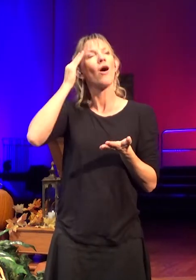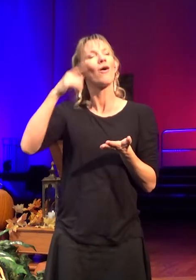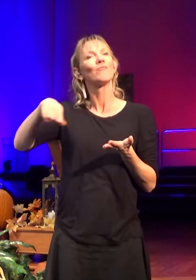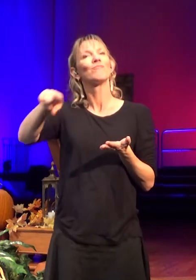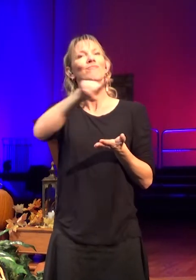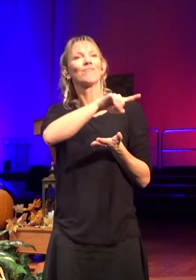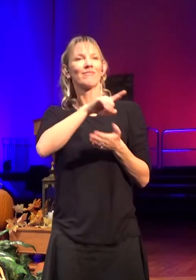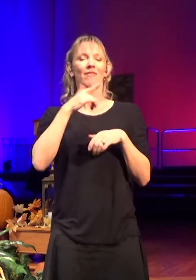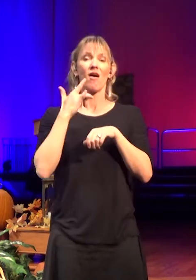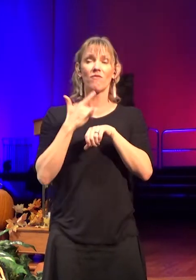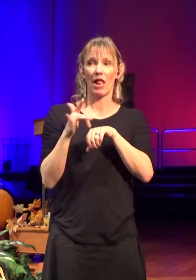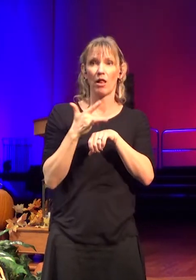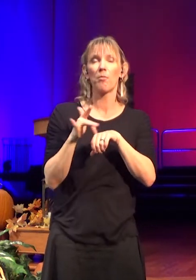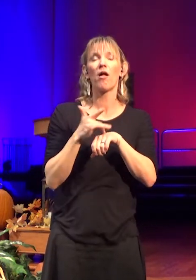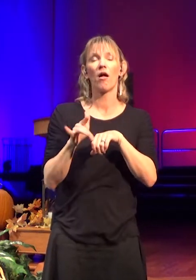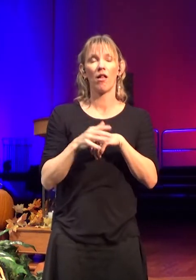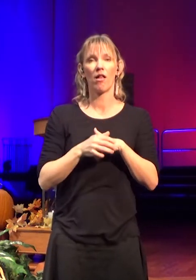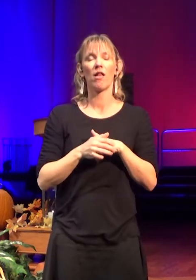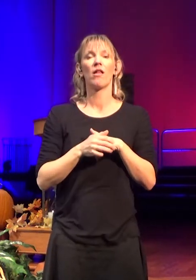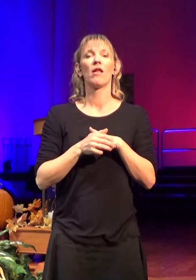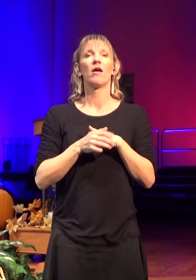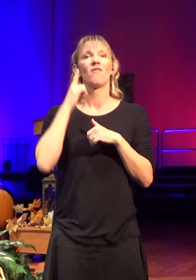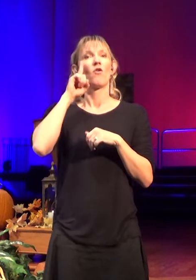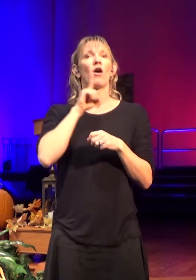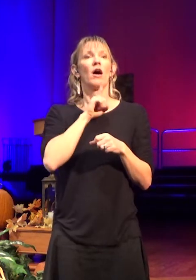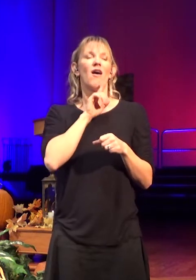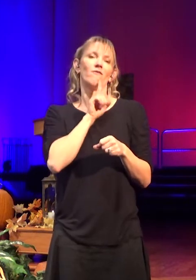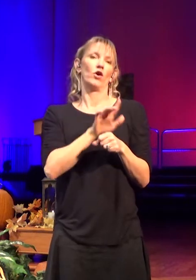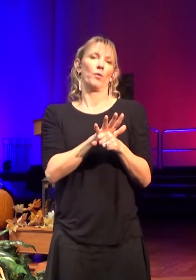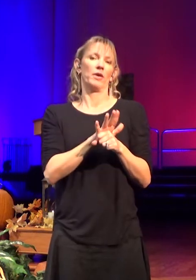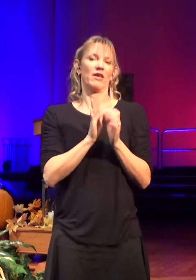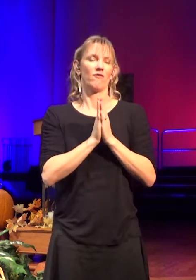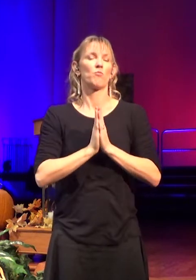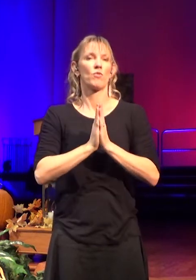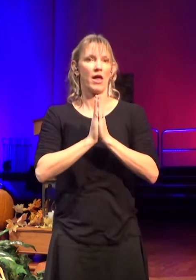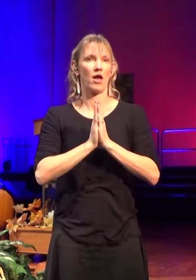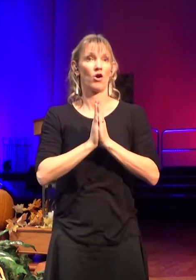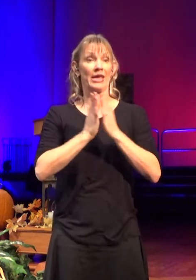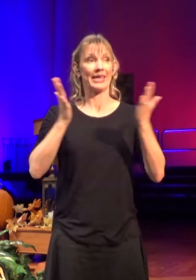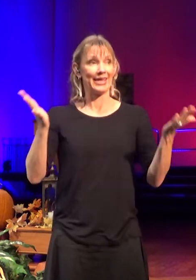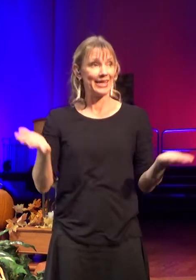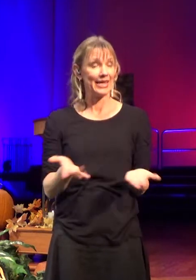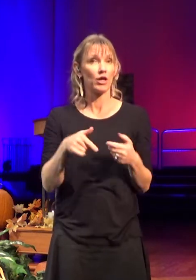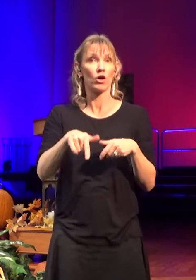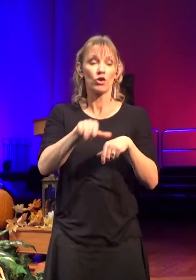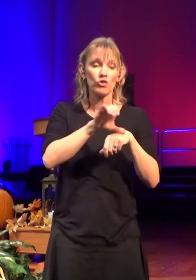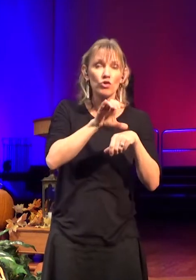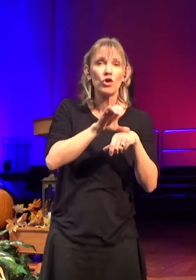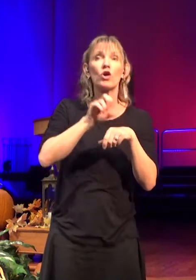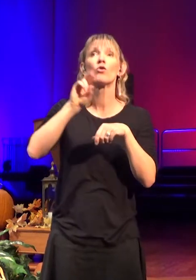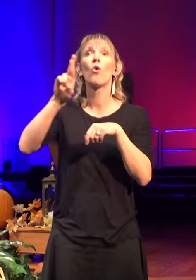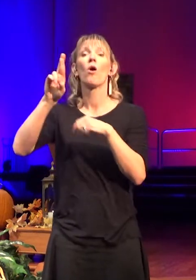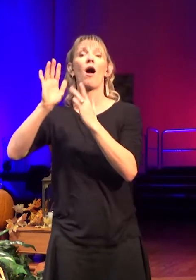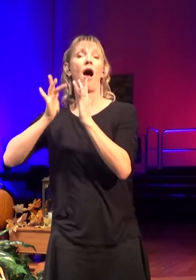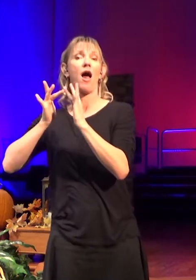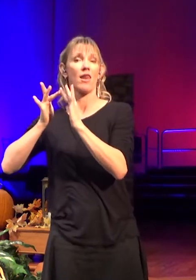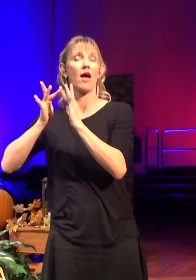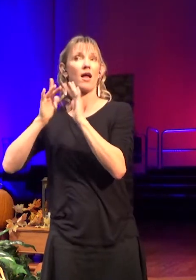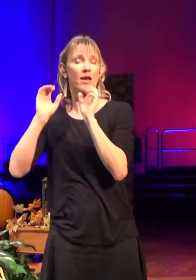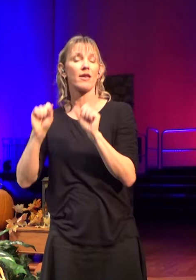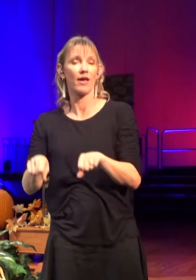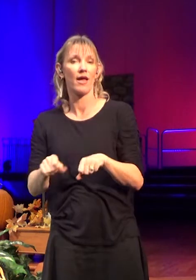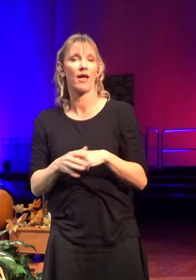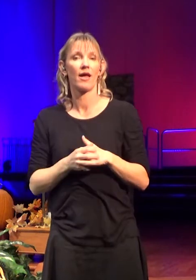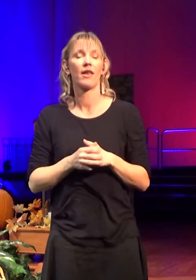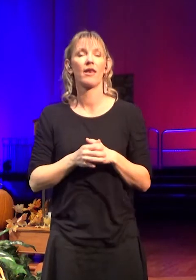stand, knowing that they are available for affirmative prayer right here in church